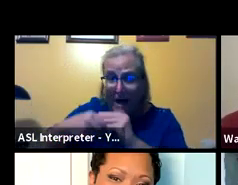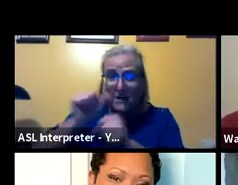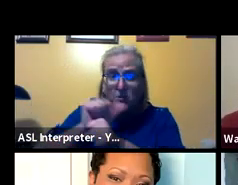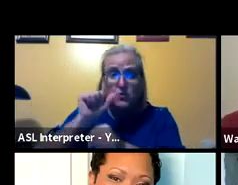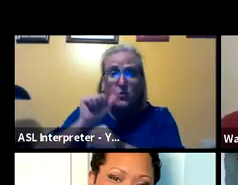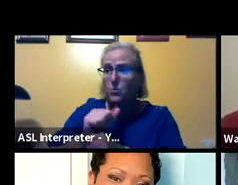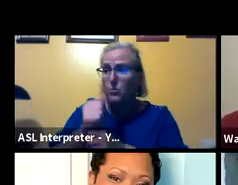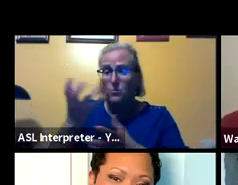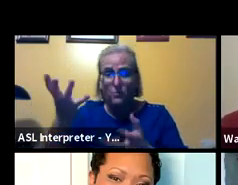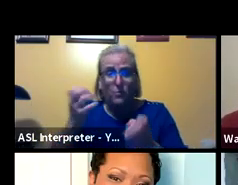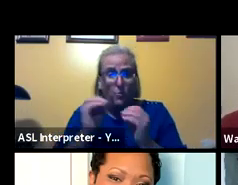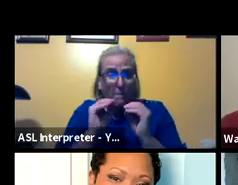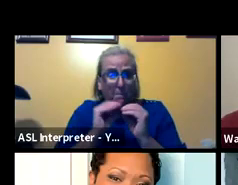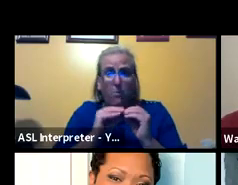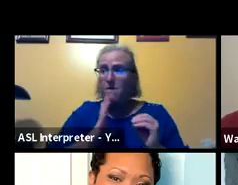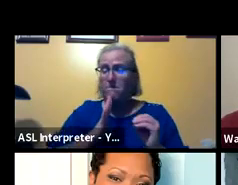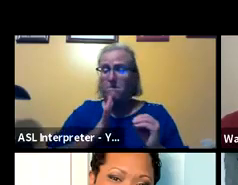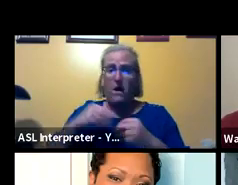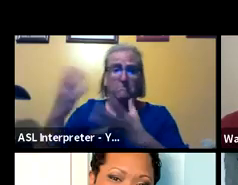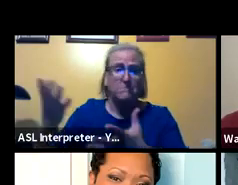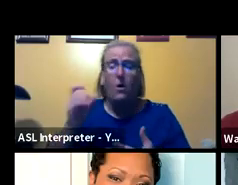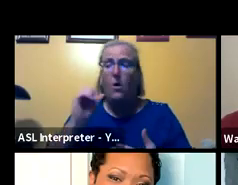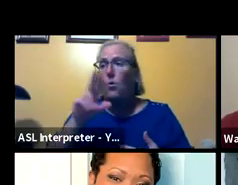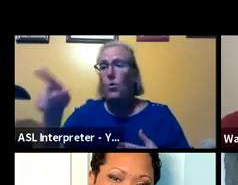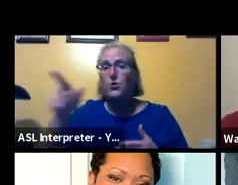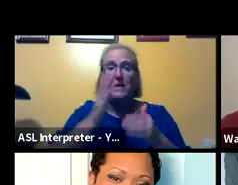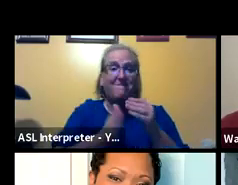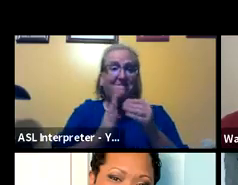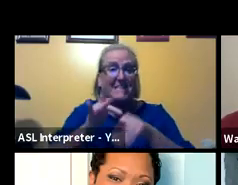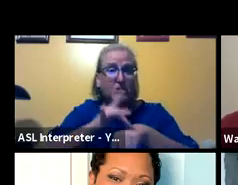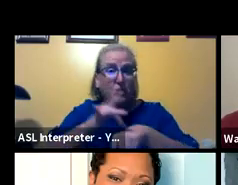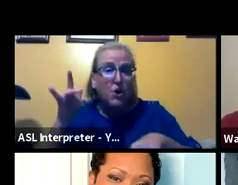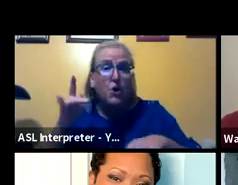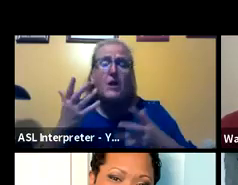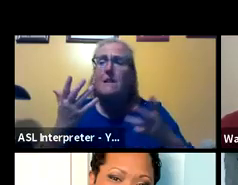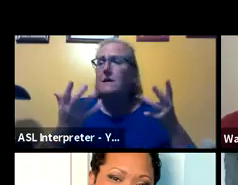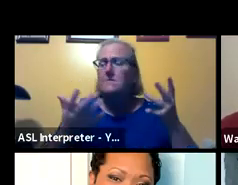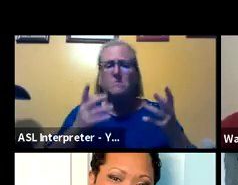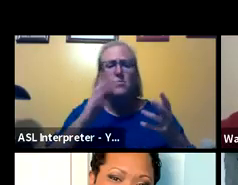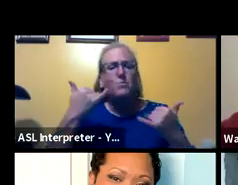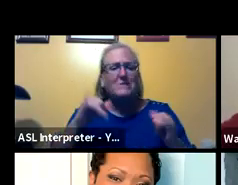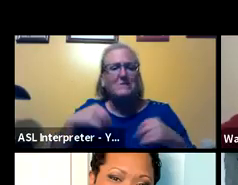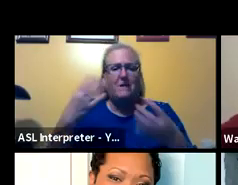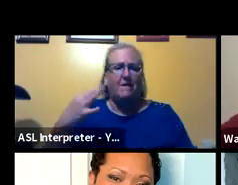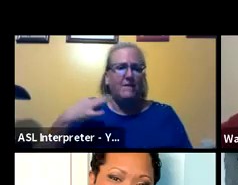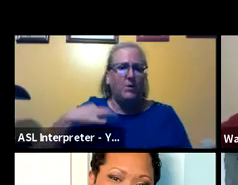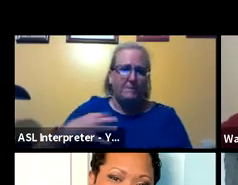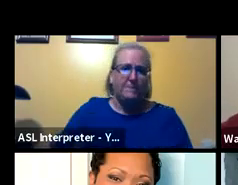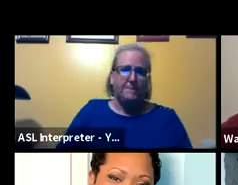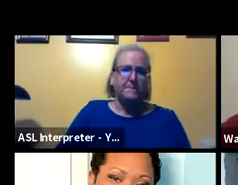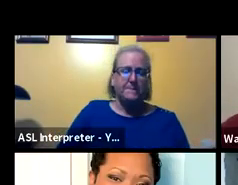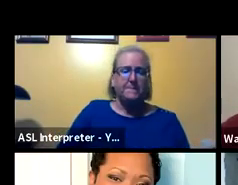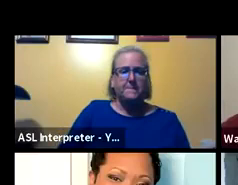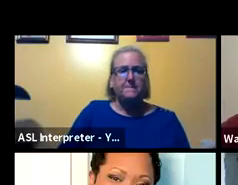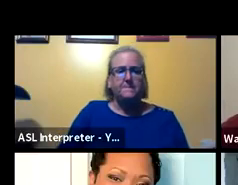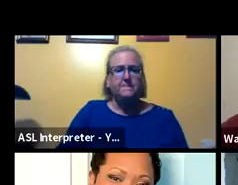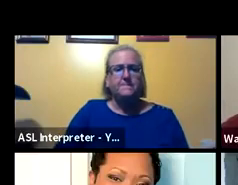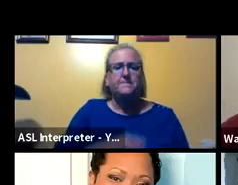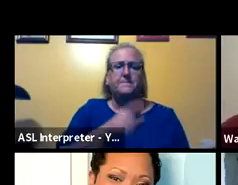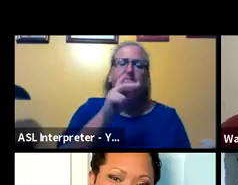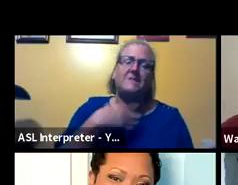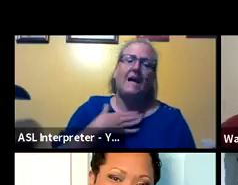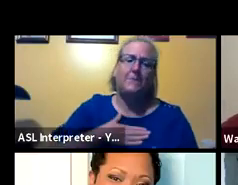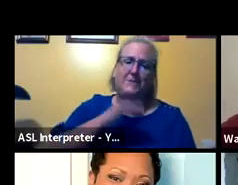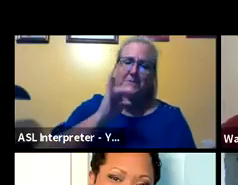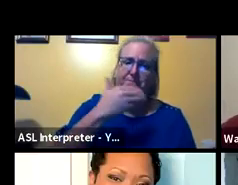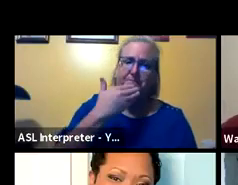done in that time frame, be it early or not, we're going to give you credit for that. I appreciate that. That's what I expected from you